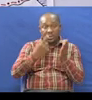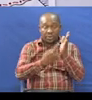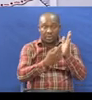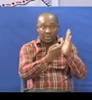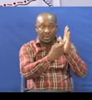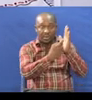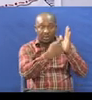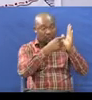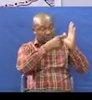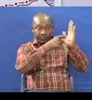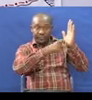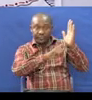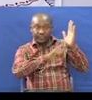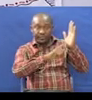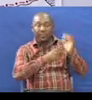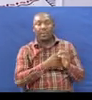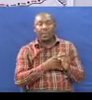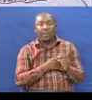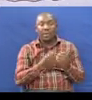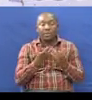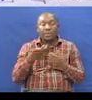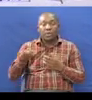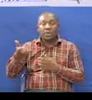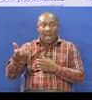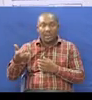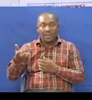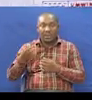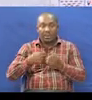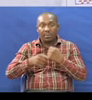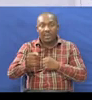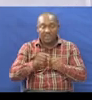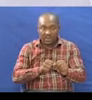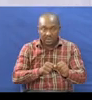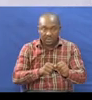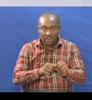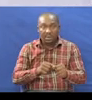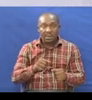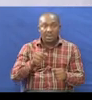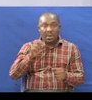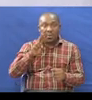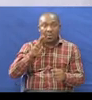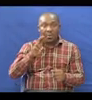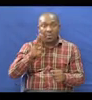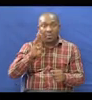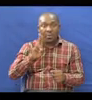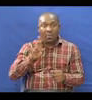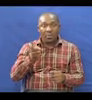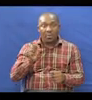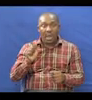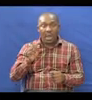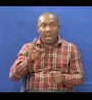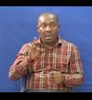These are the societies which practiced Ubugabire. And the last form,